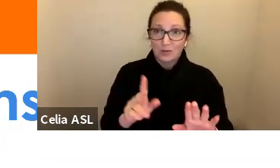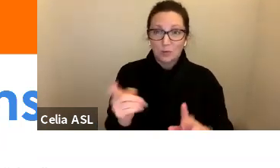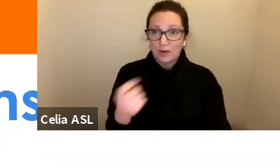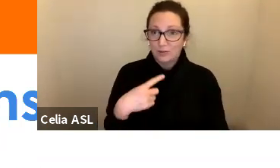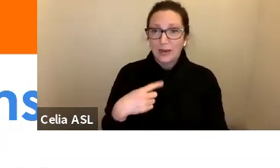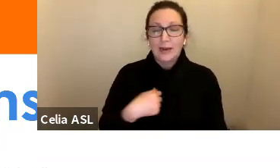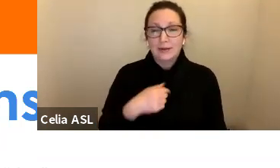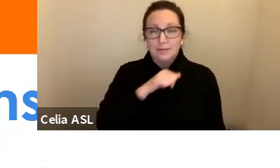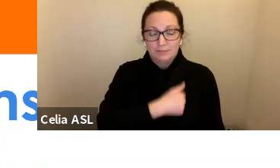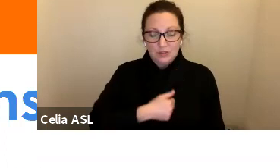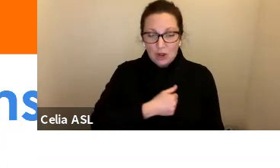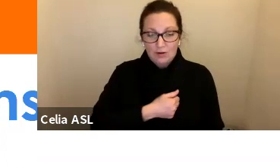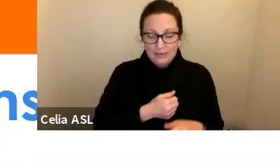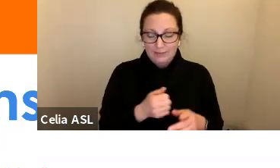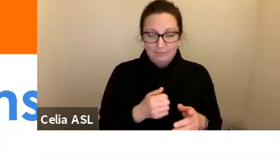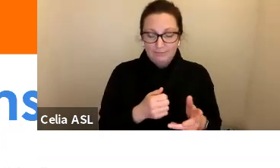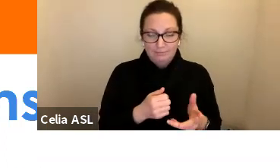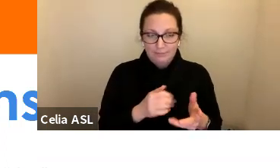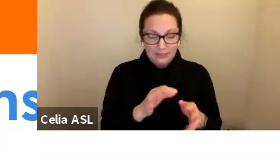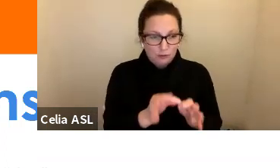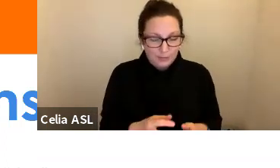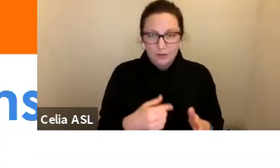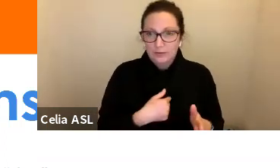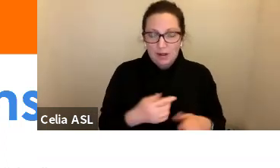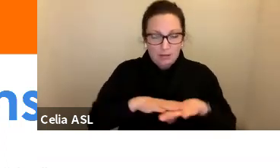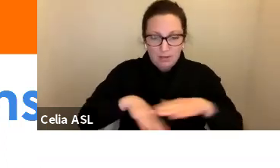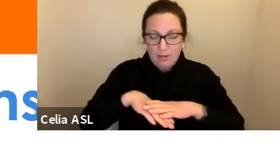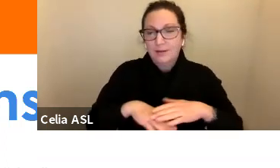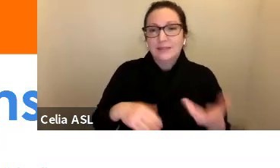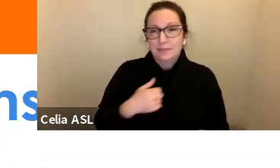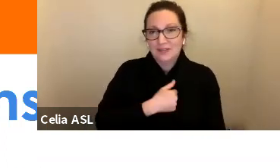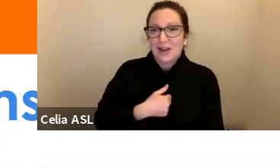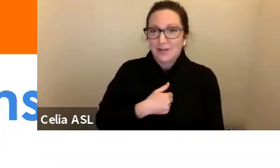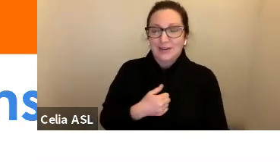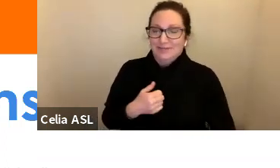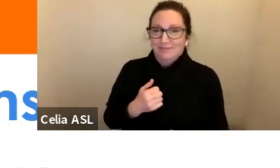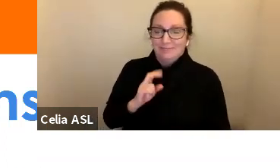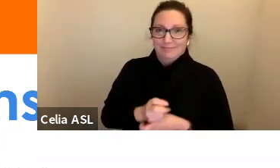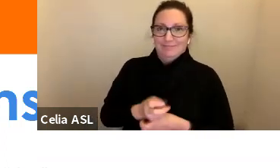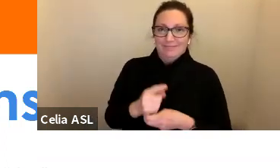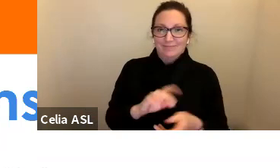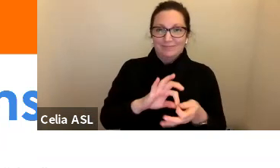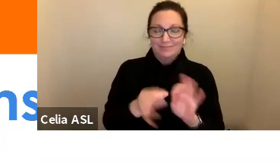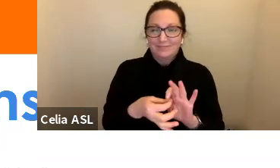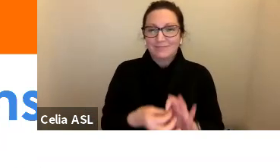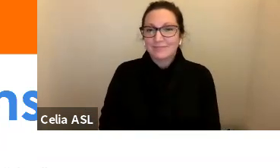for speaking out of turn. I'm sorry, I just made your job more difficult.